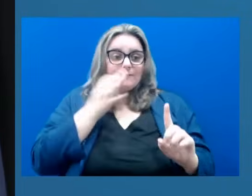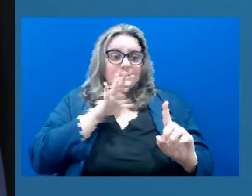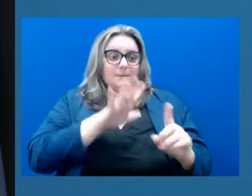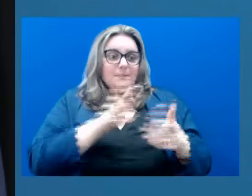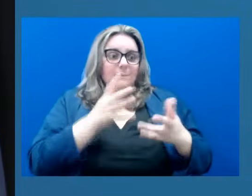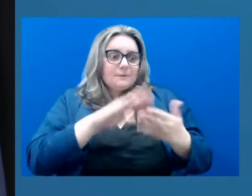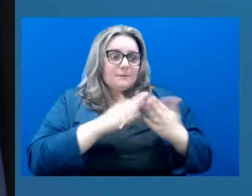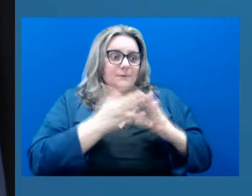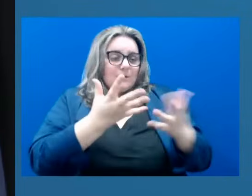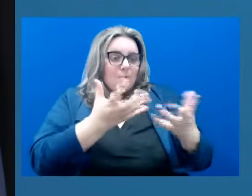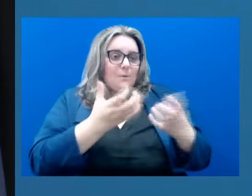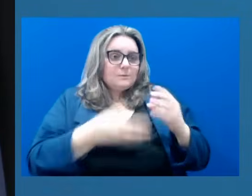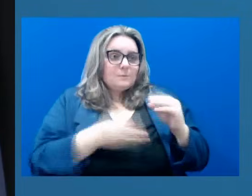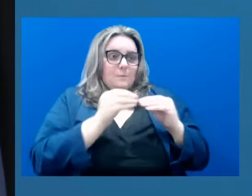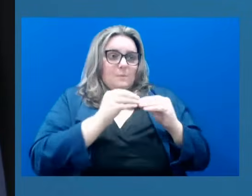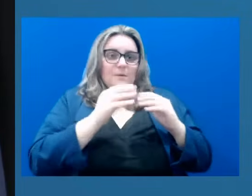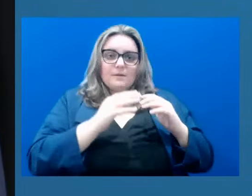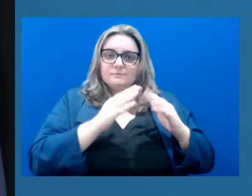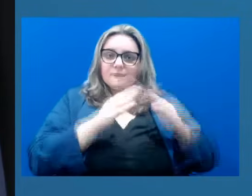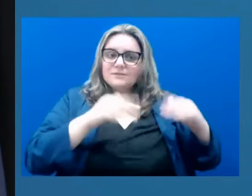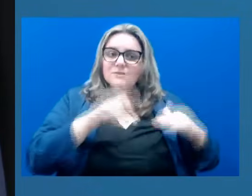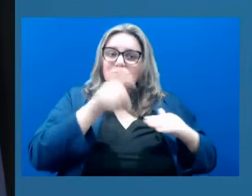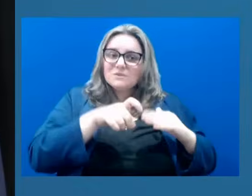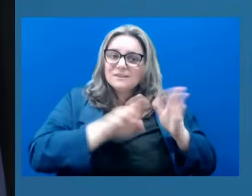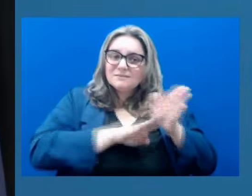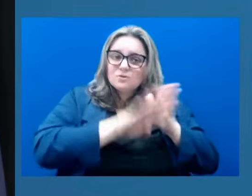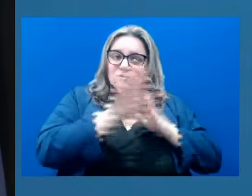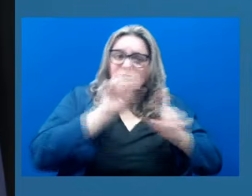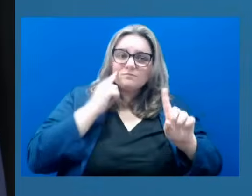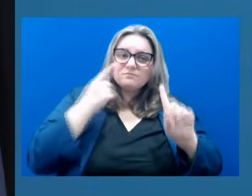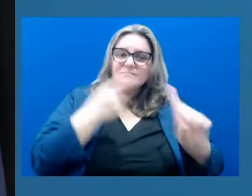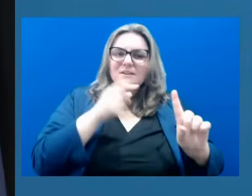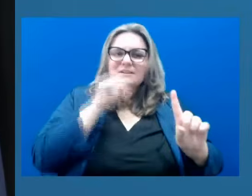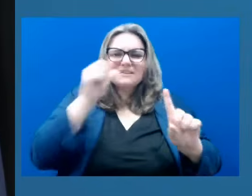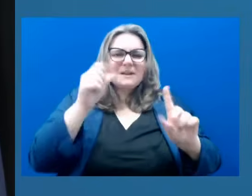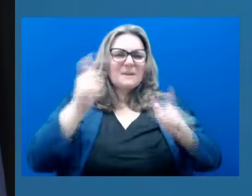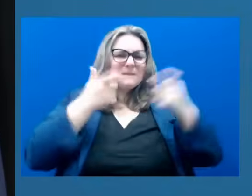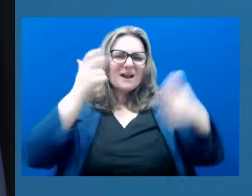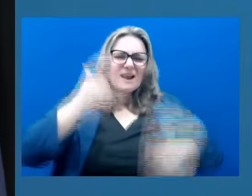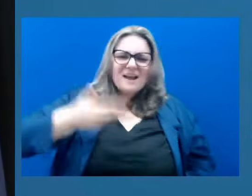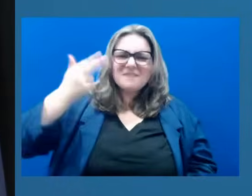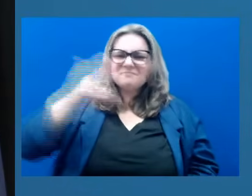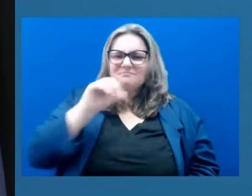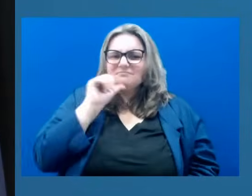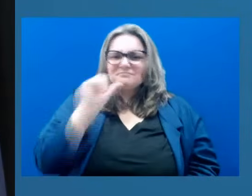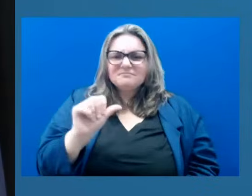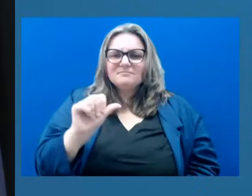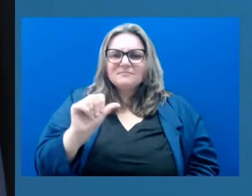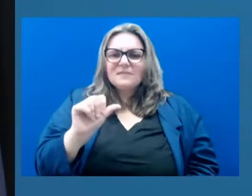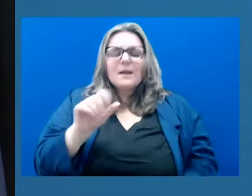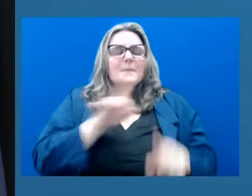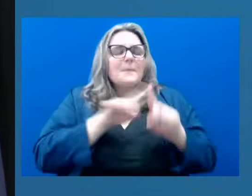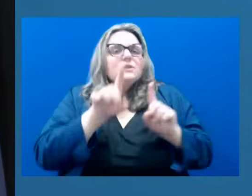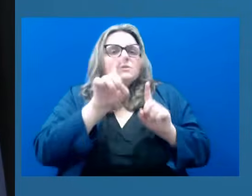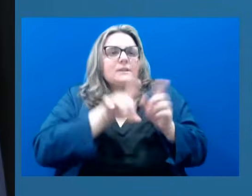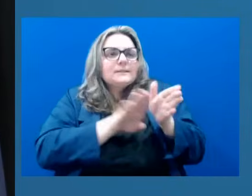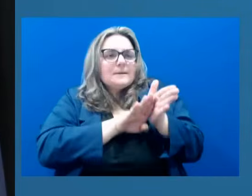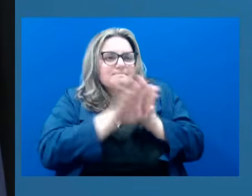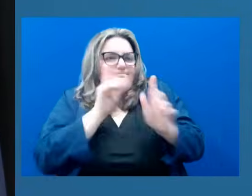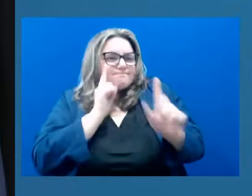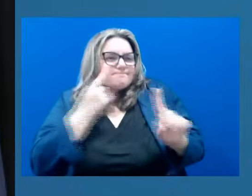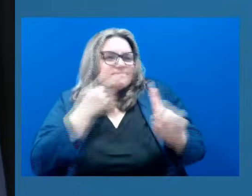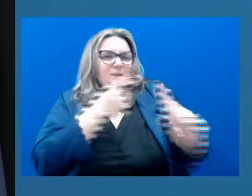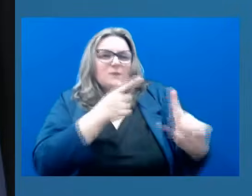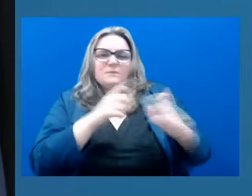growth targets. Now, they're not a lot. It wasn't even that high, but we just wanted to just like be on a trajectory to build more housing and to break down barriers and speed